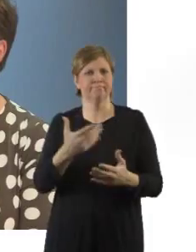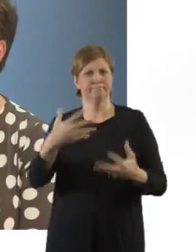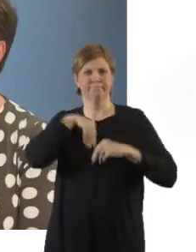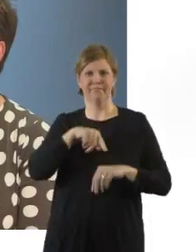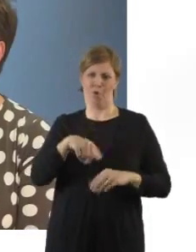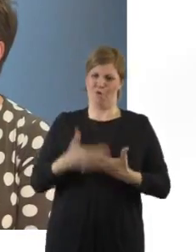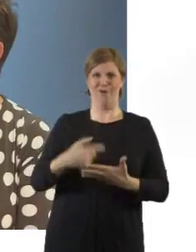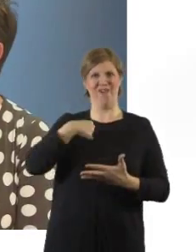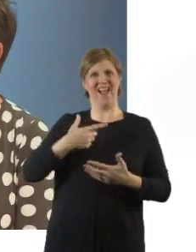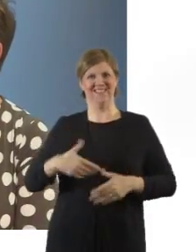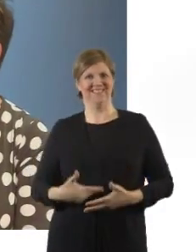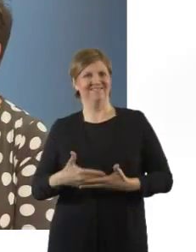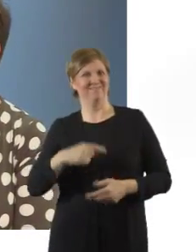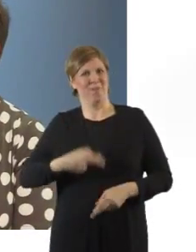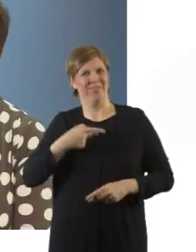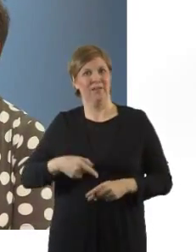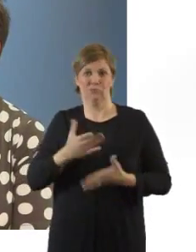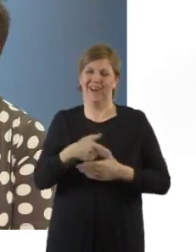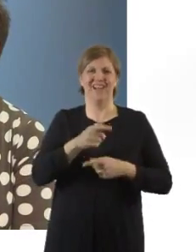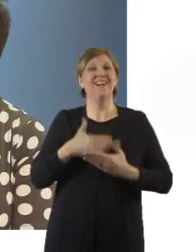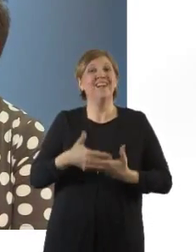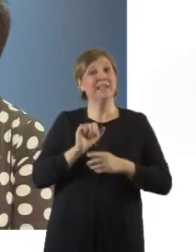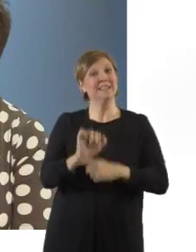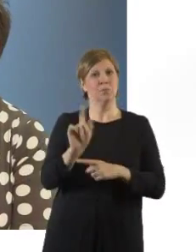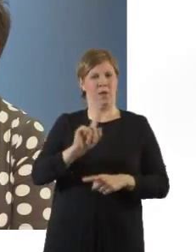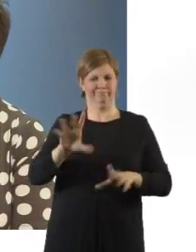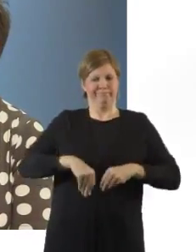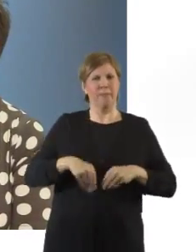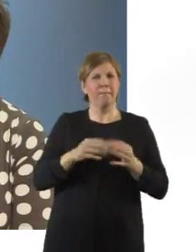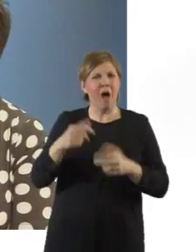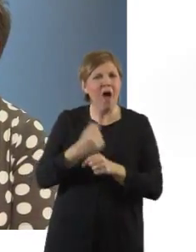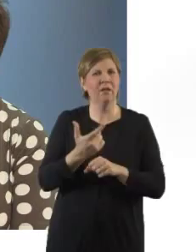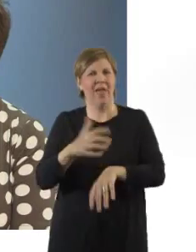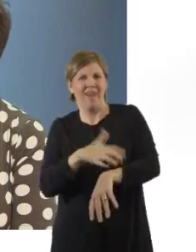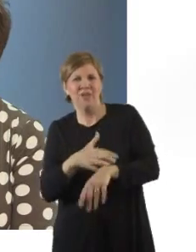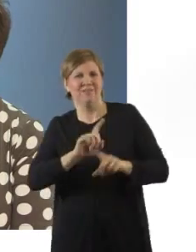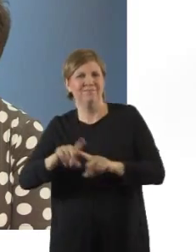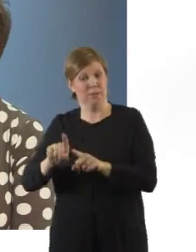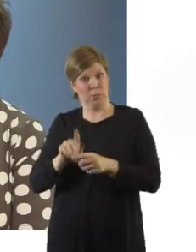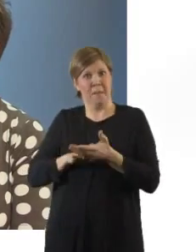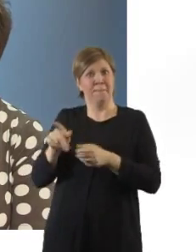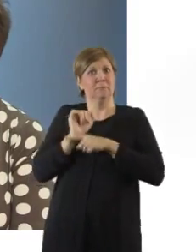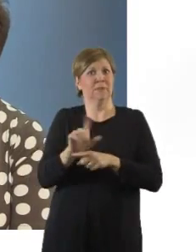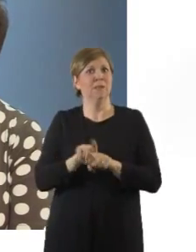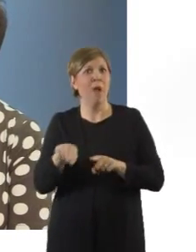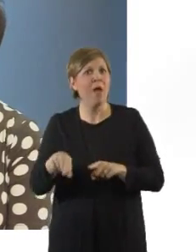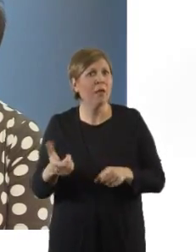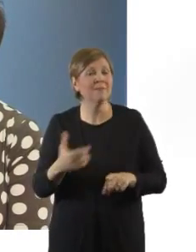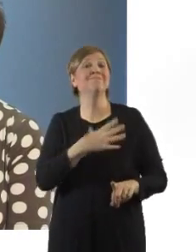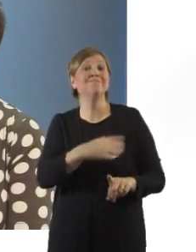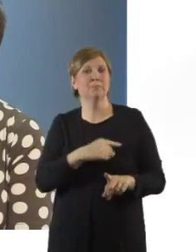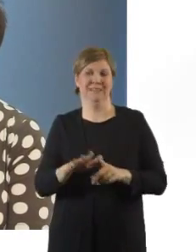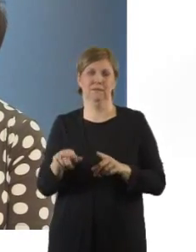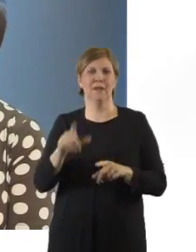and allergies, and mum gets protection too. And studies have shown that mums who breastfeed are less likely to develop breast cancer, for